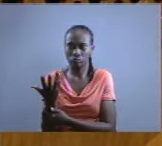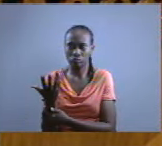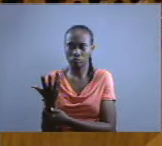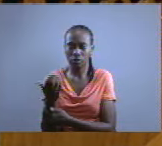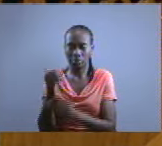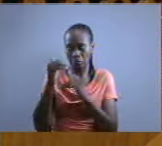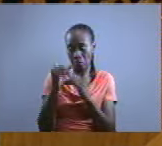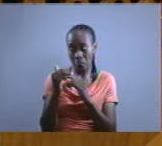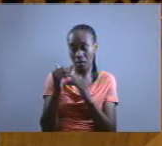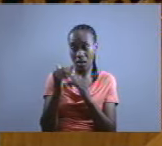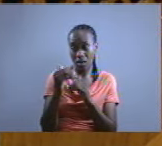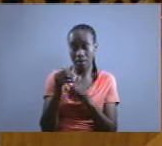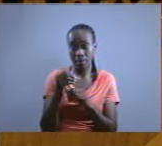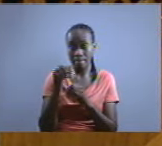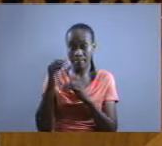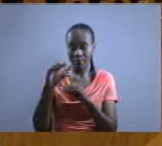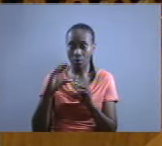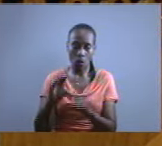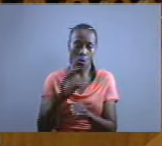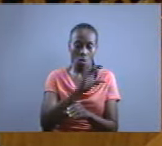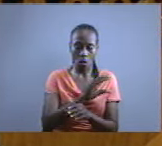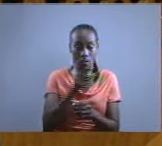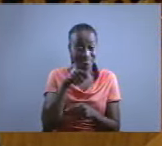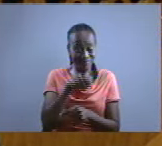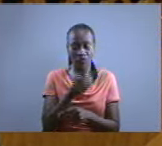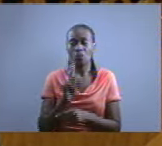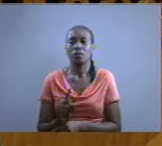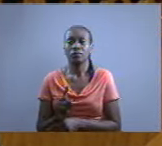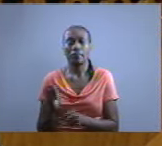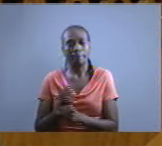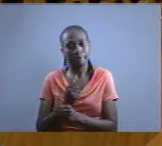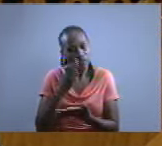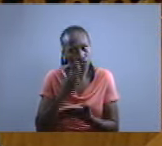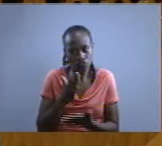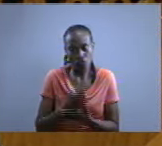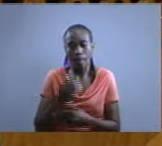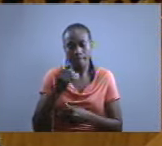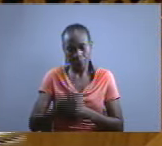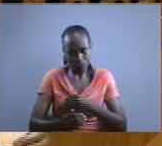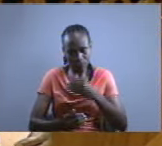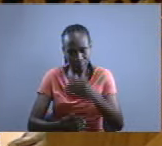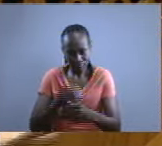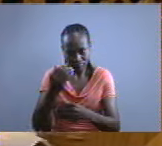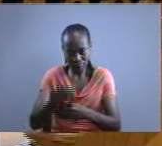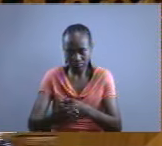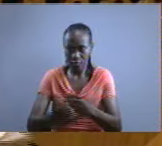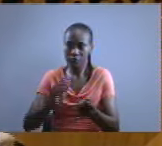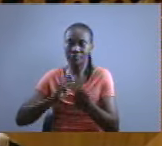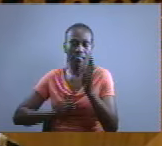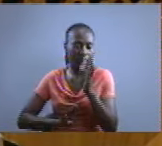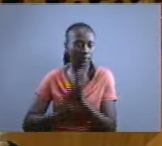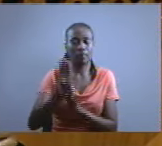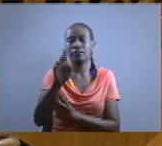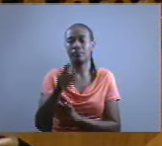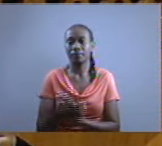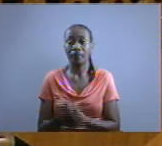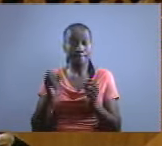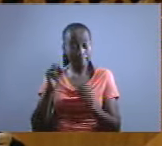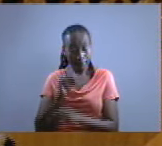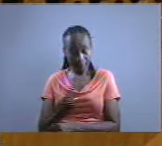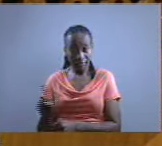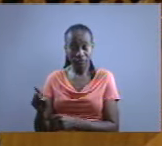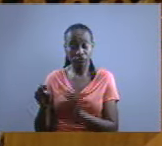minimum amount, has been put aside to ensure that indeed this process become a success. However,